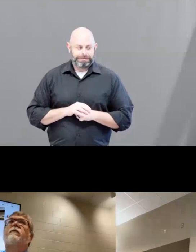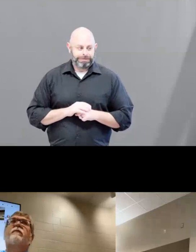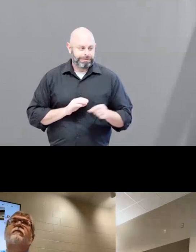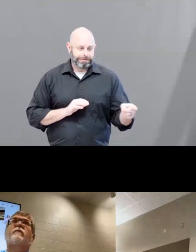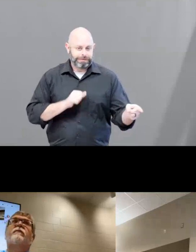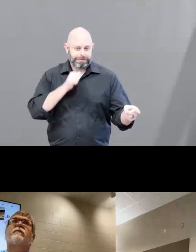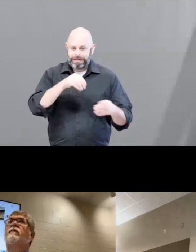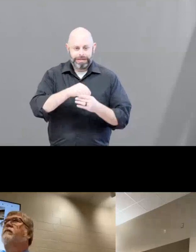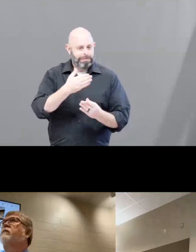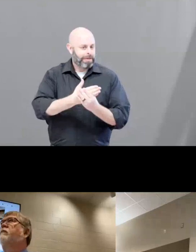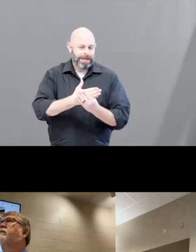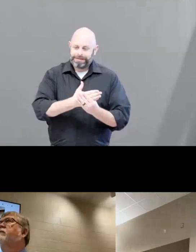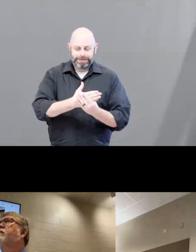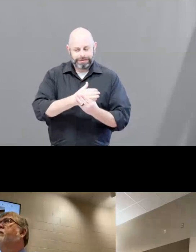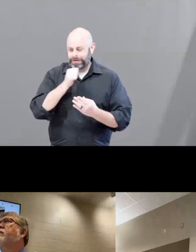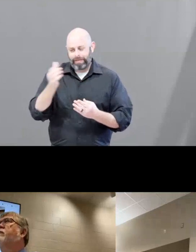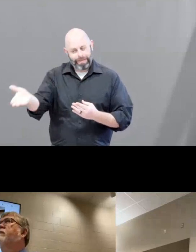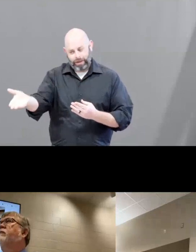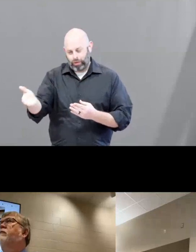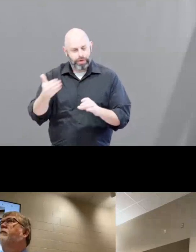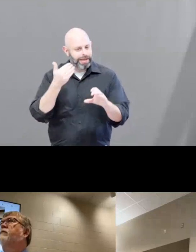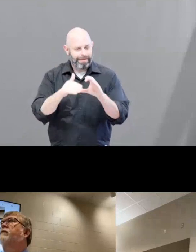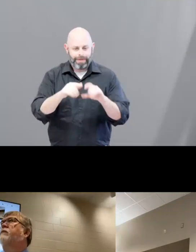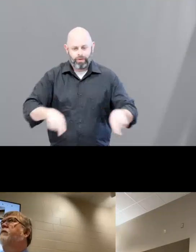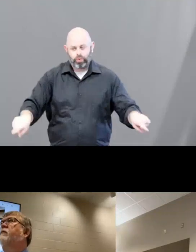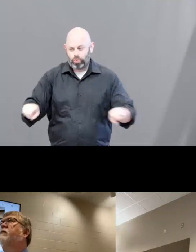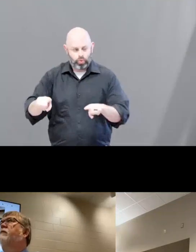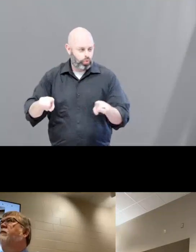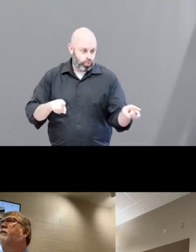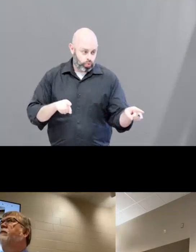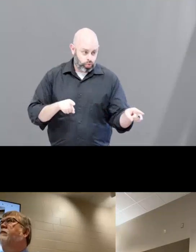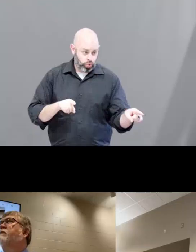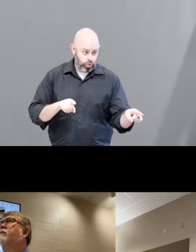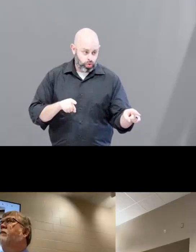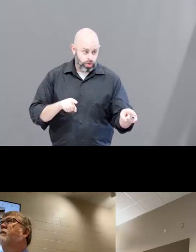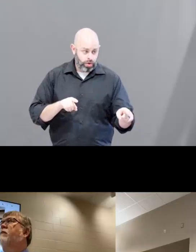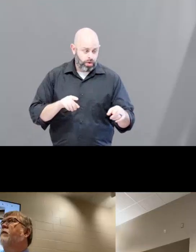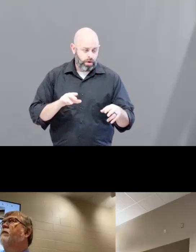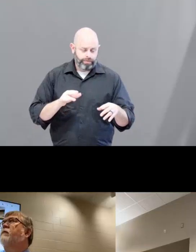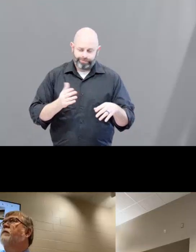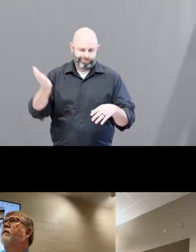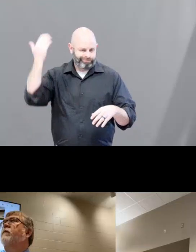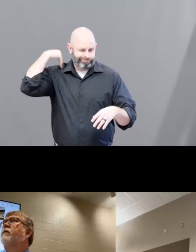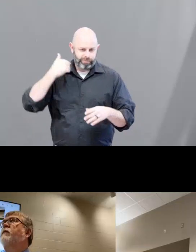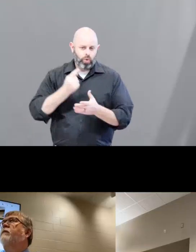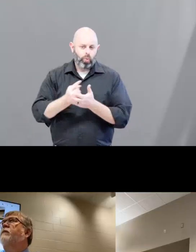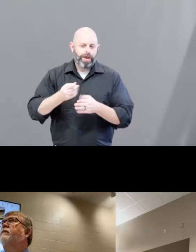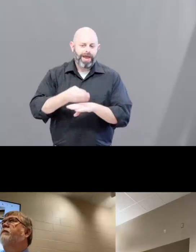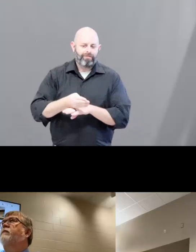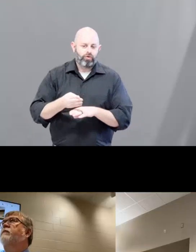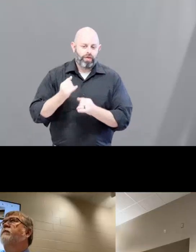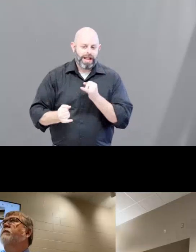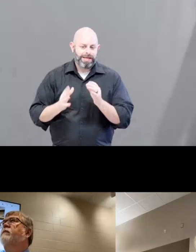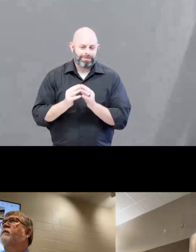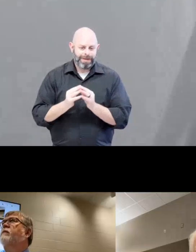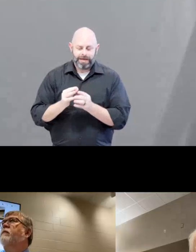They're not in your packets. They were emailed to you oh, about the week after the meeting. you're probably